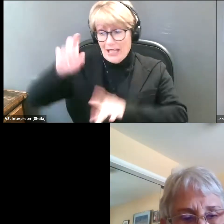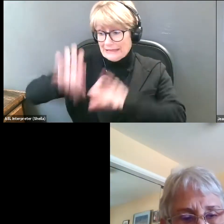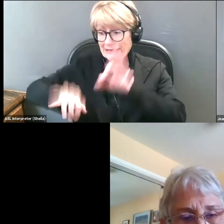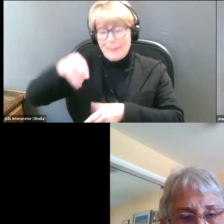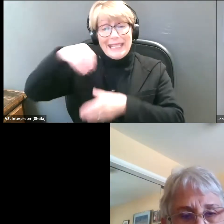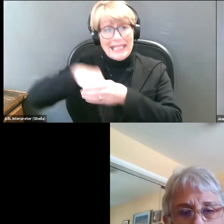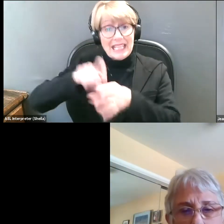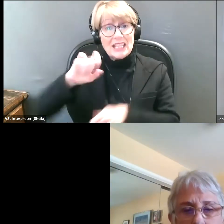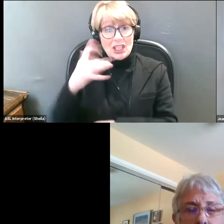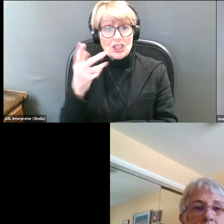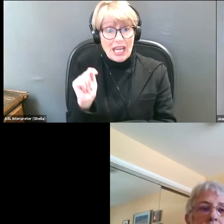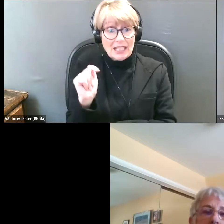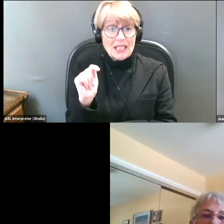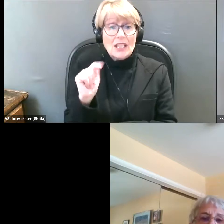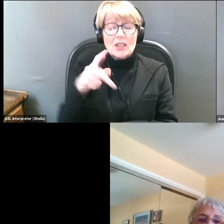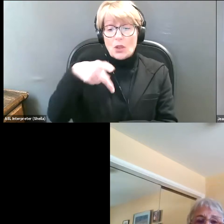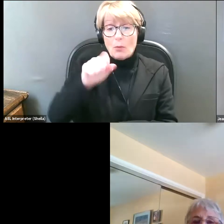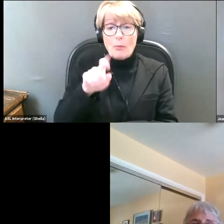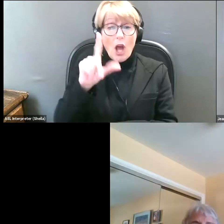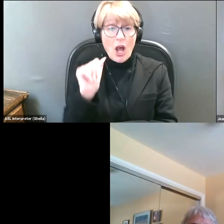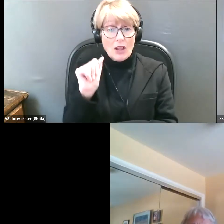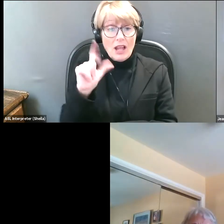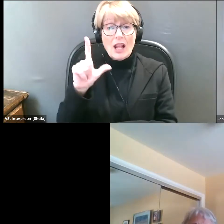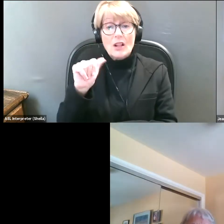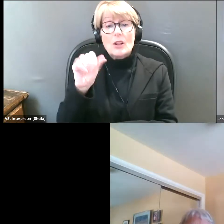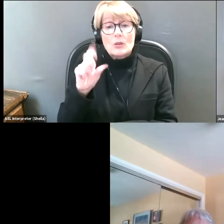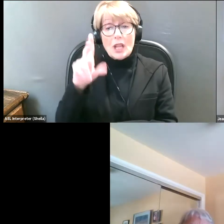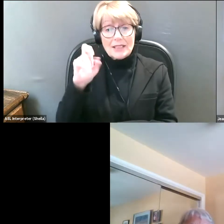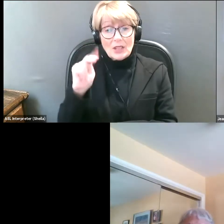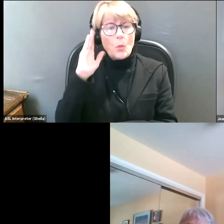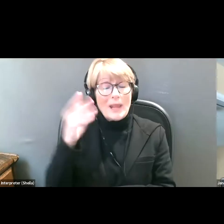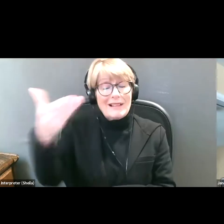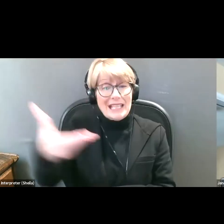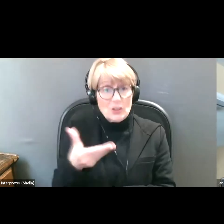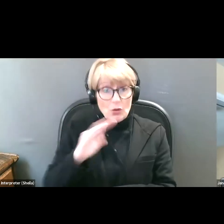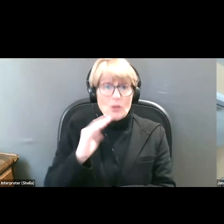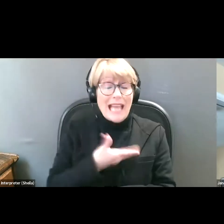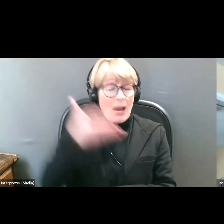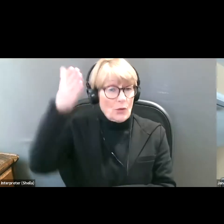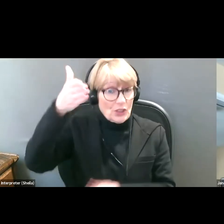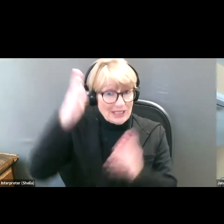Issue Specialist Paula Lawson, who will introduce our speakers.